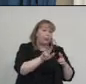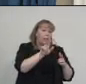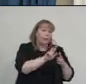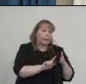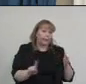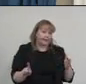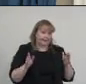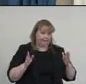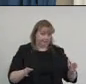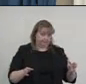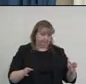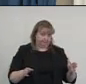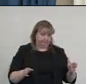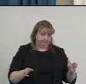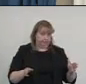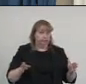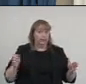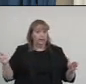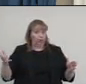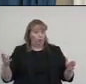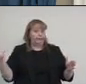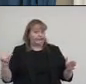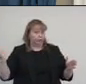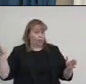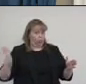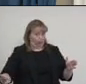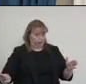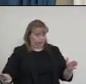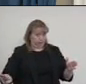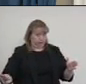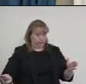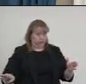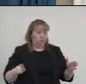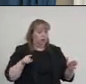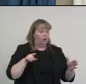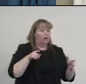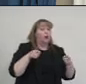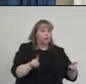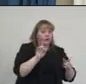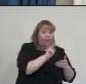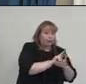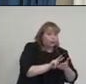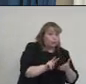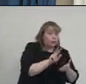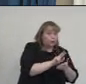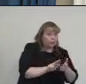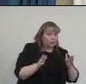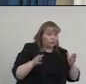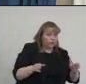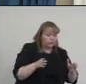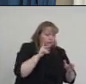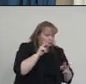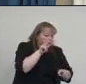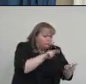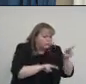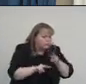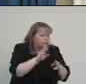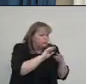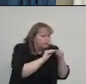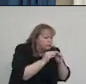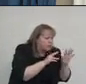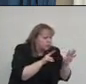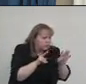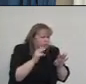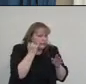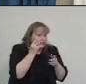in cases and hospitalizations as we relax restrictions. Some of this may sound familiar to those of